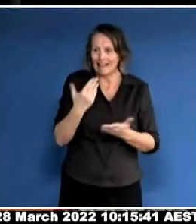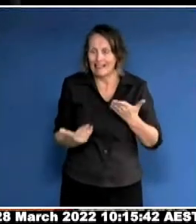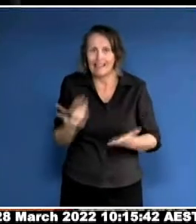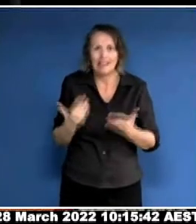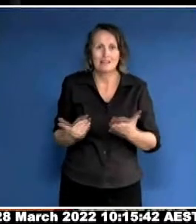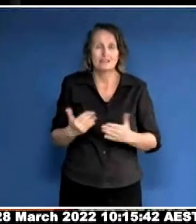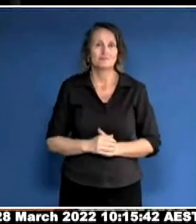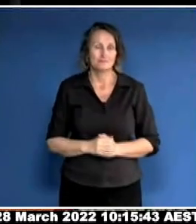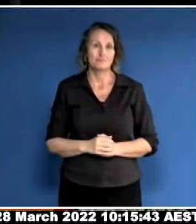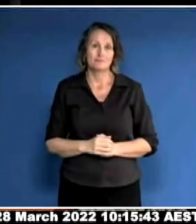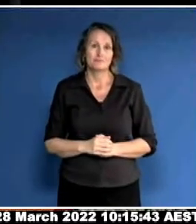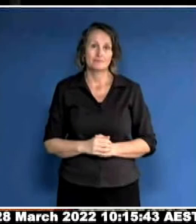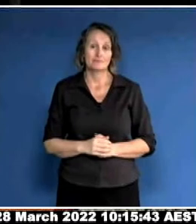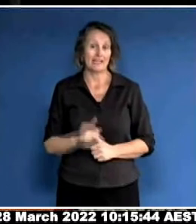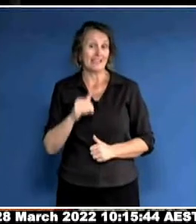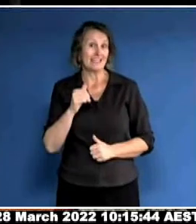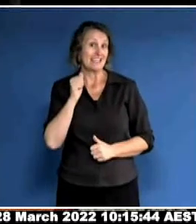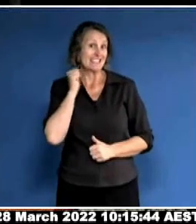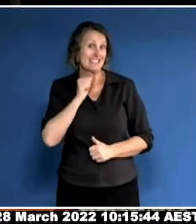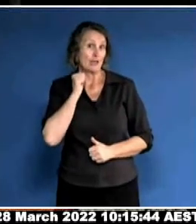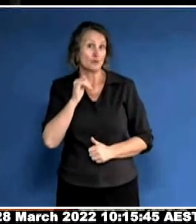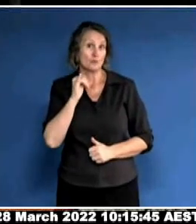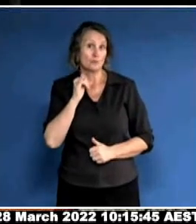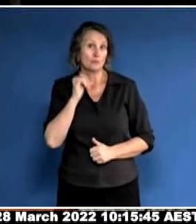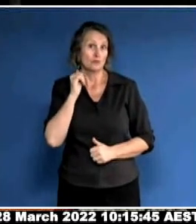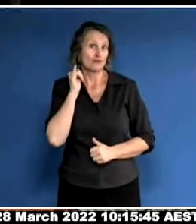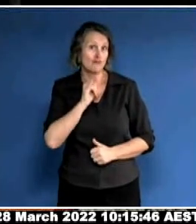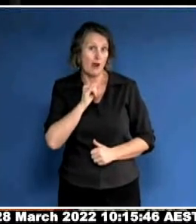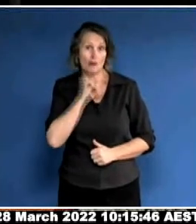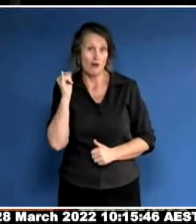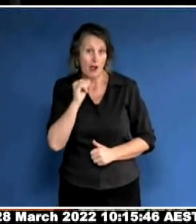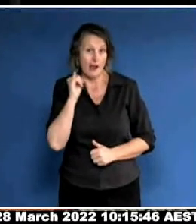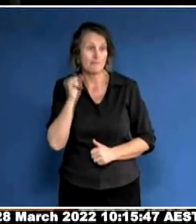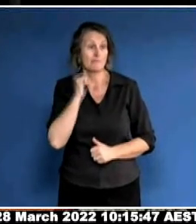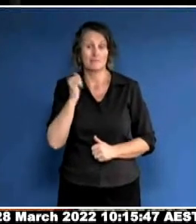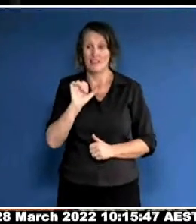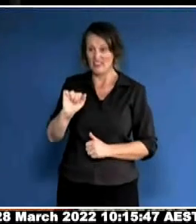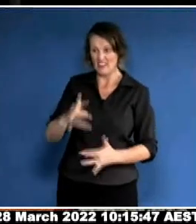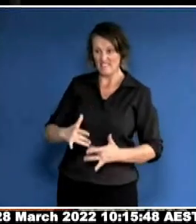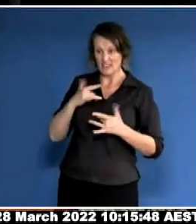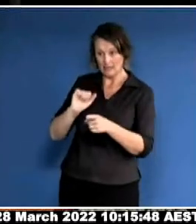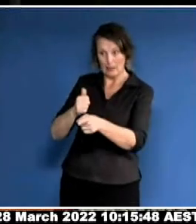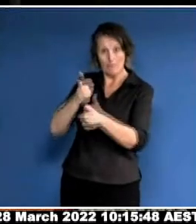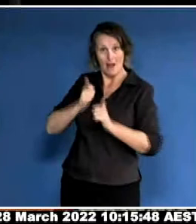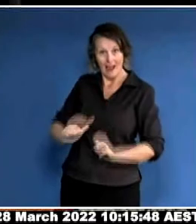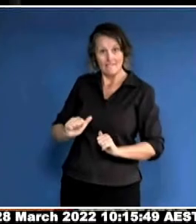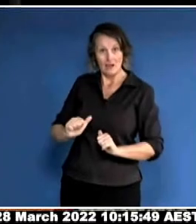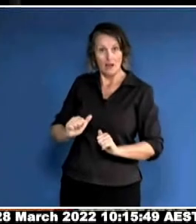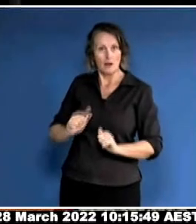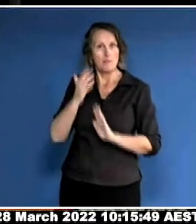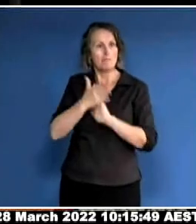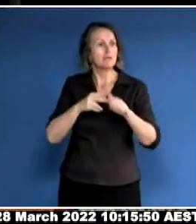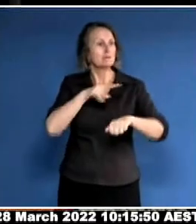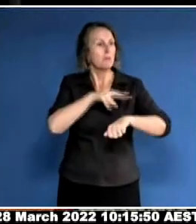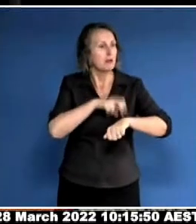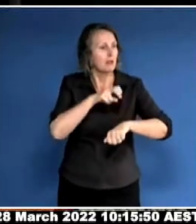Misconceptions of sexual crime and victim behaviour are likely to influence the police, lawyers,